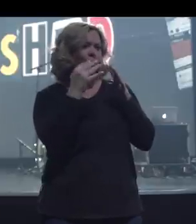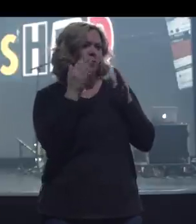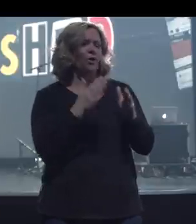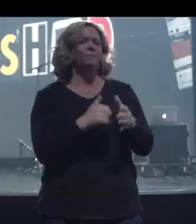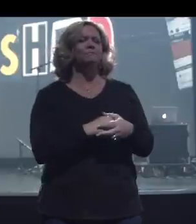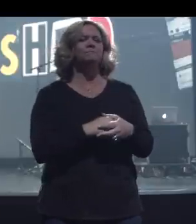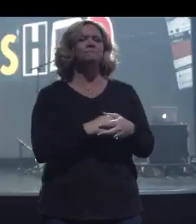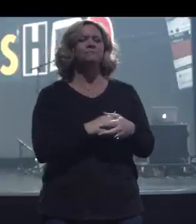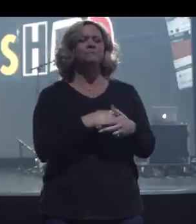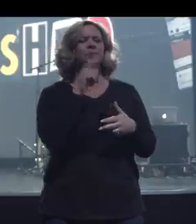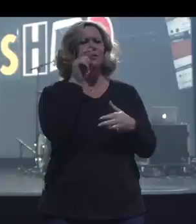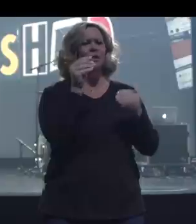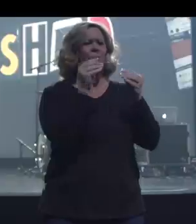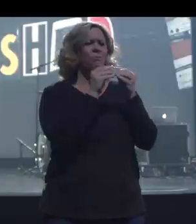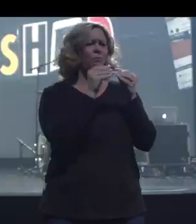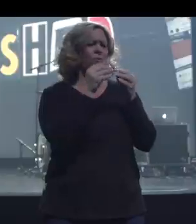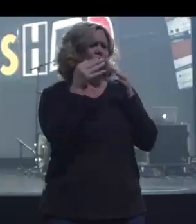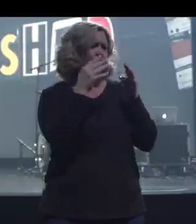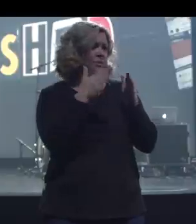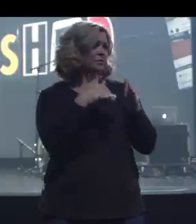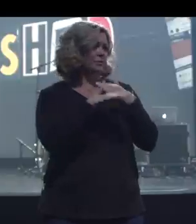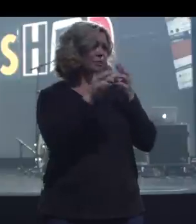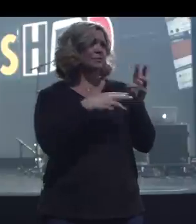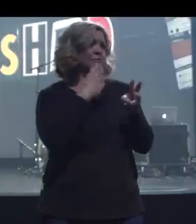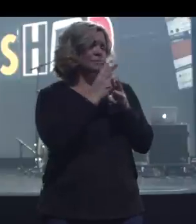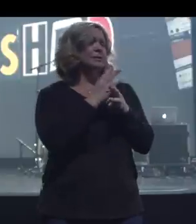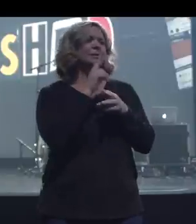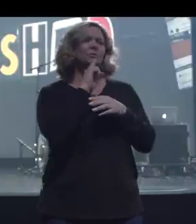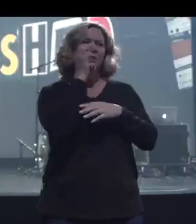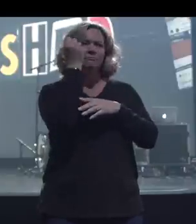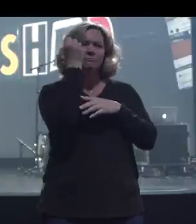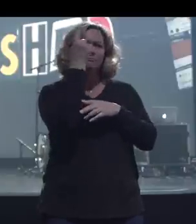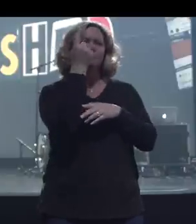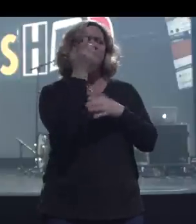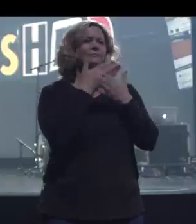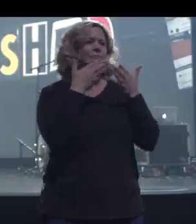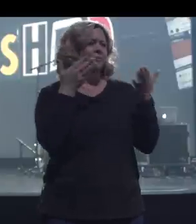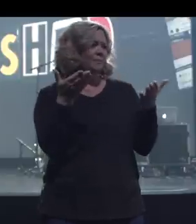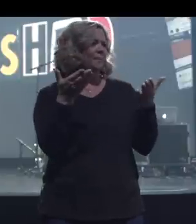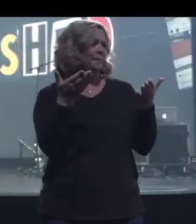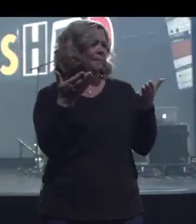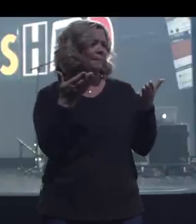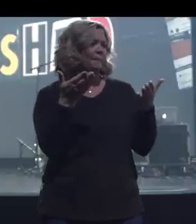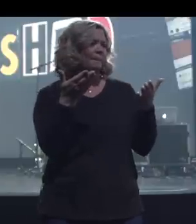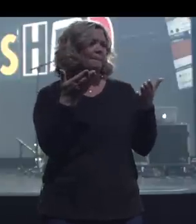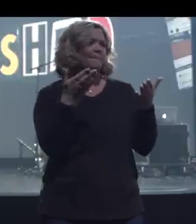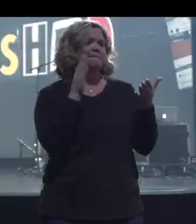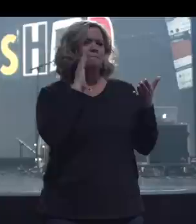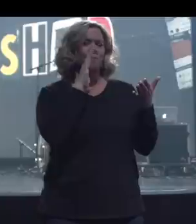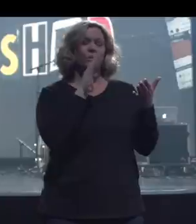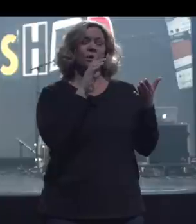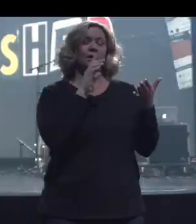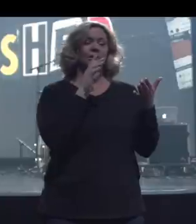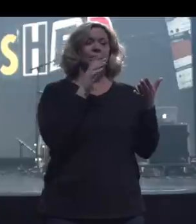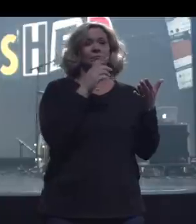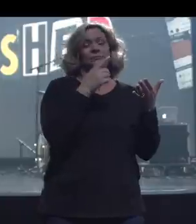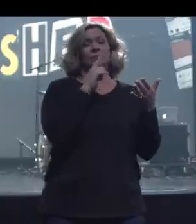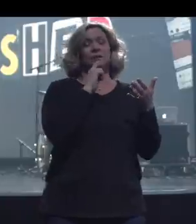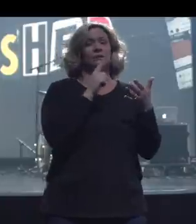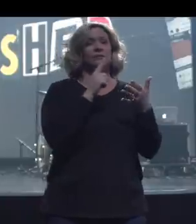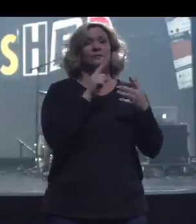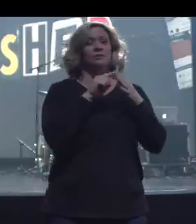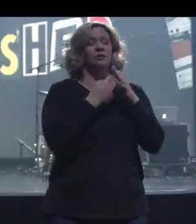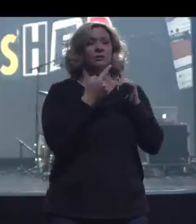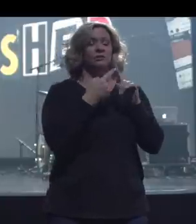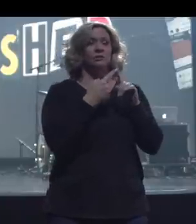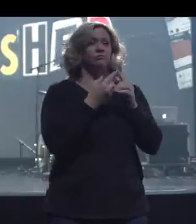And we need more warriors in this world that realize that stuff is starting to consume me and I need to learn to be